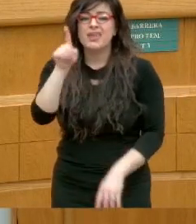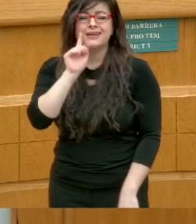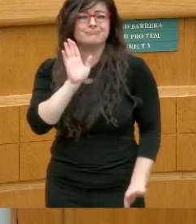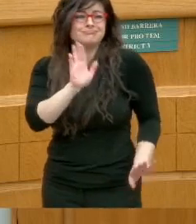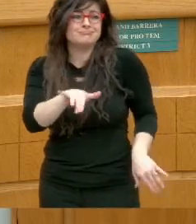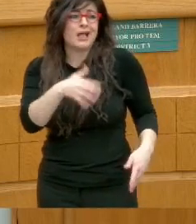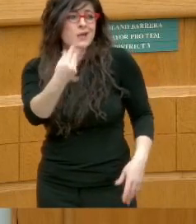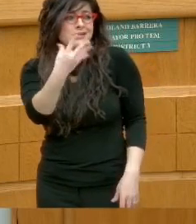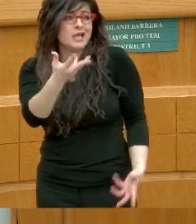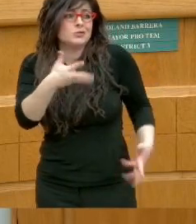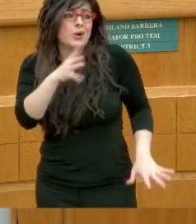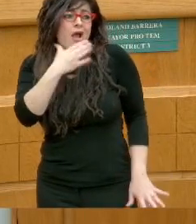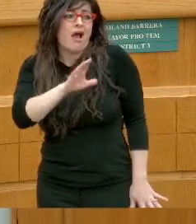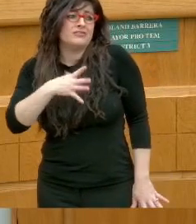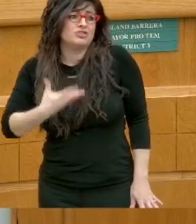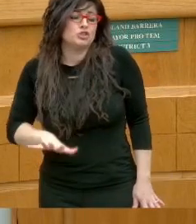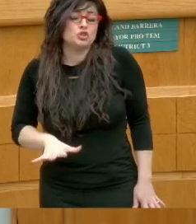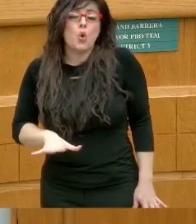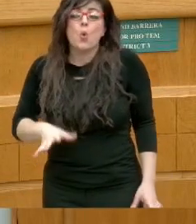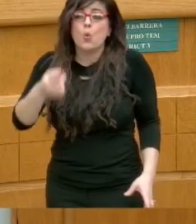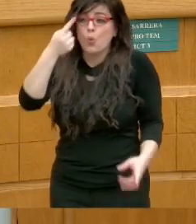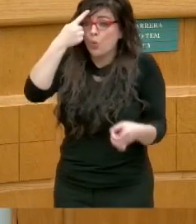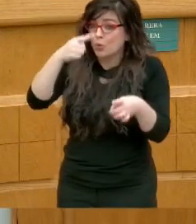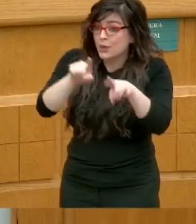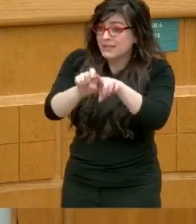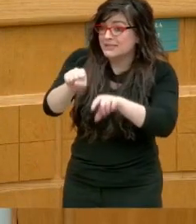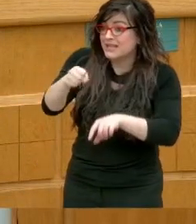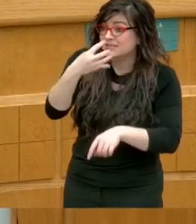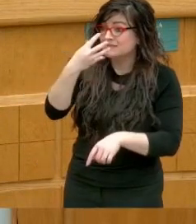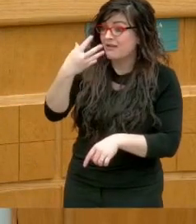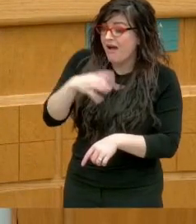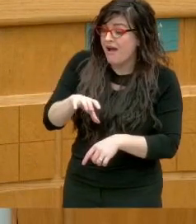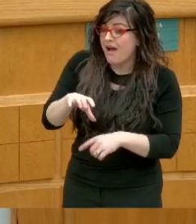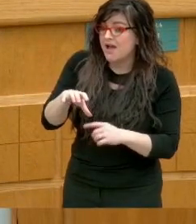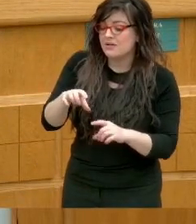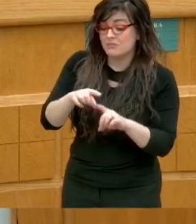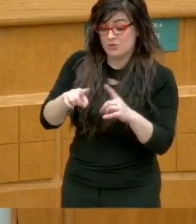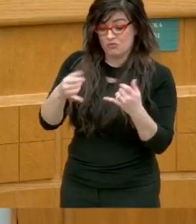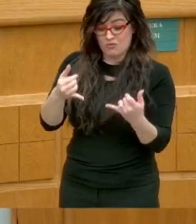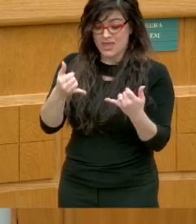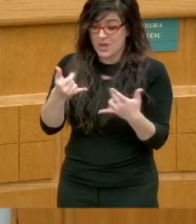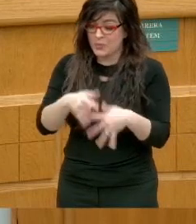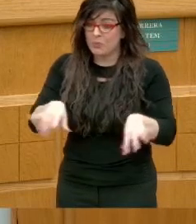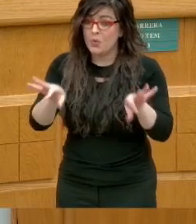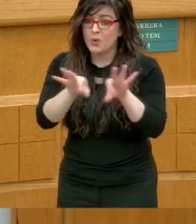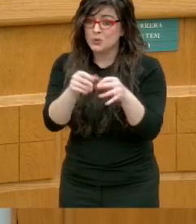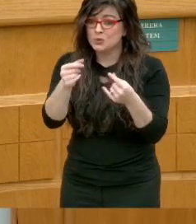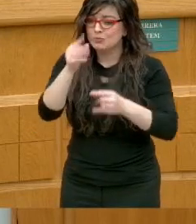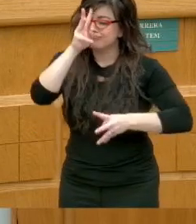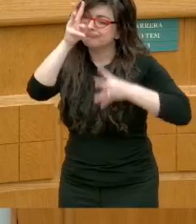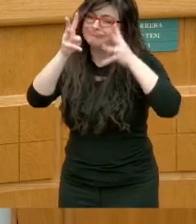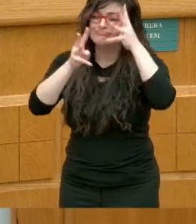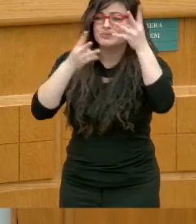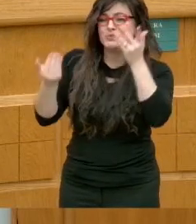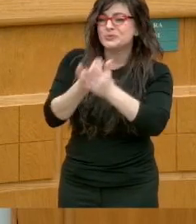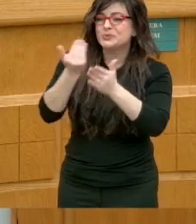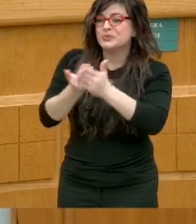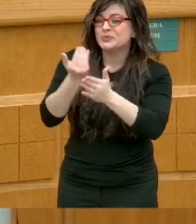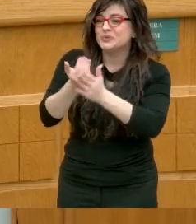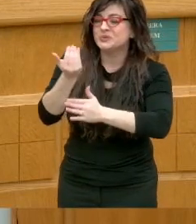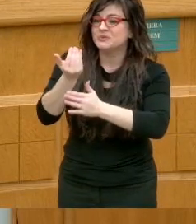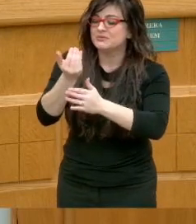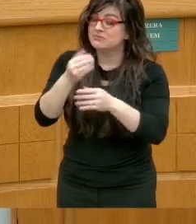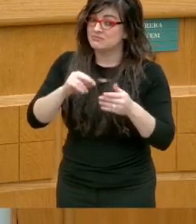I agree completely. But these are challenging times to be thinking outside of the box, and it's going to be critical